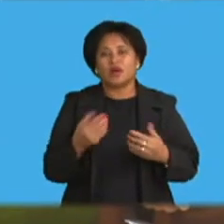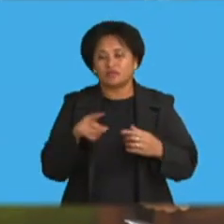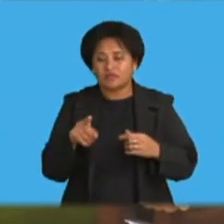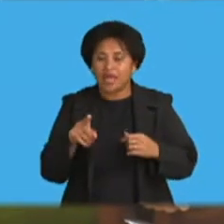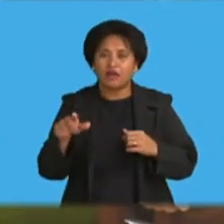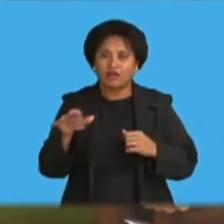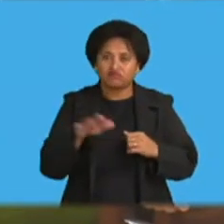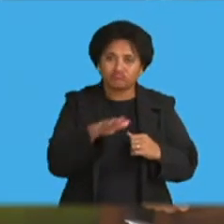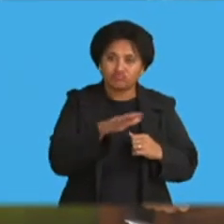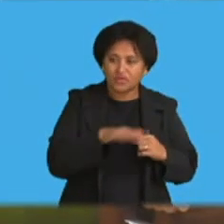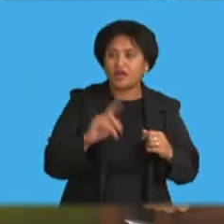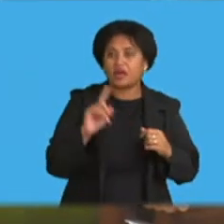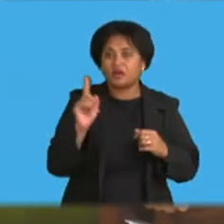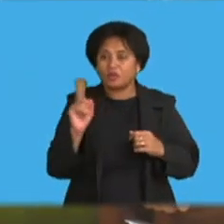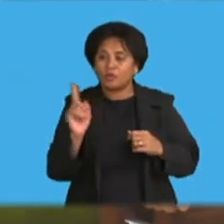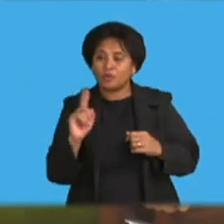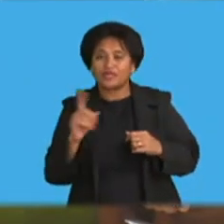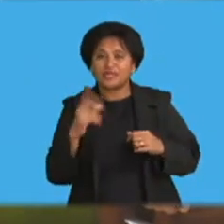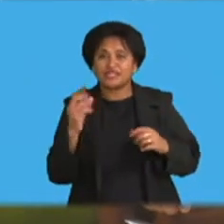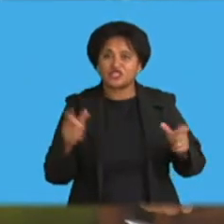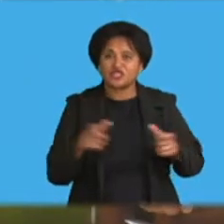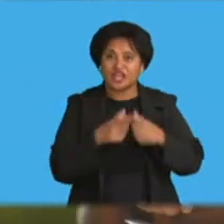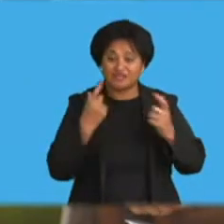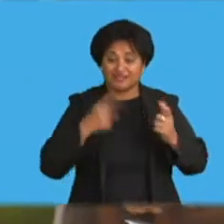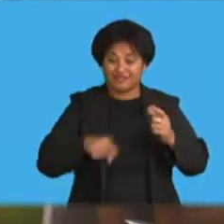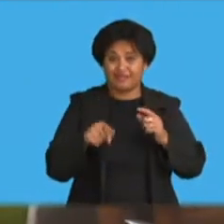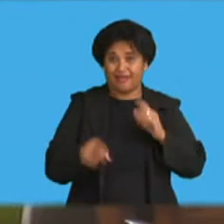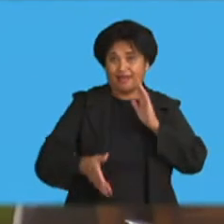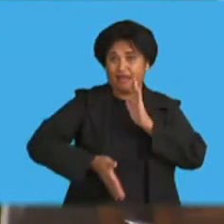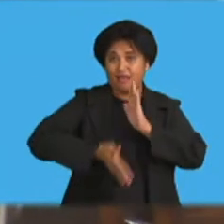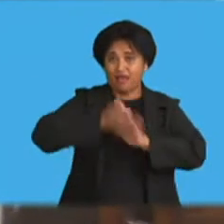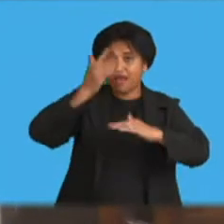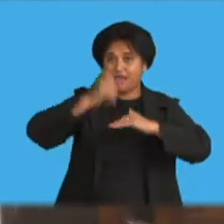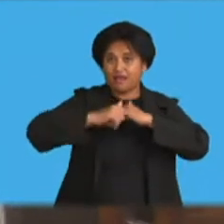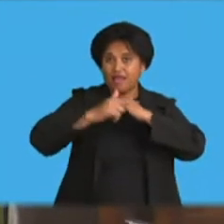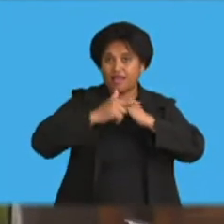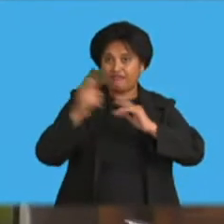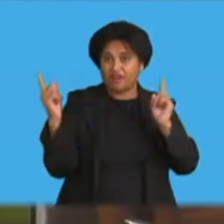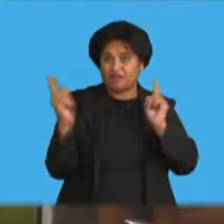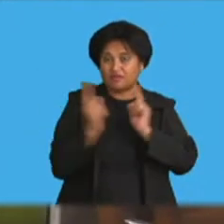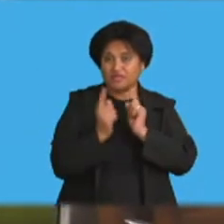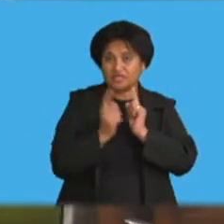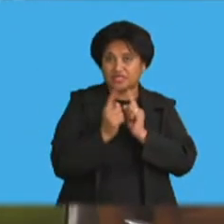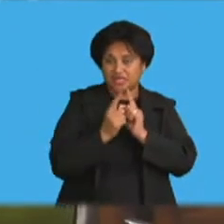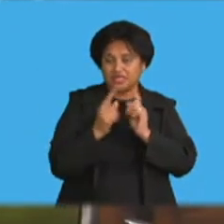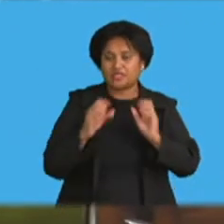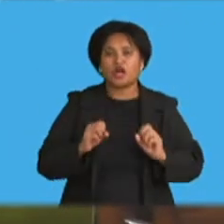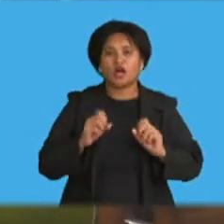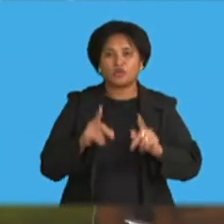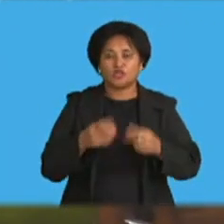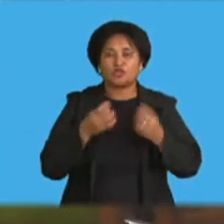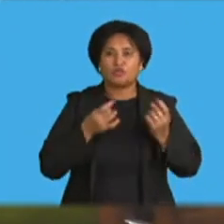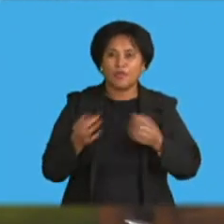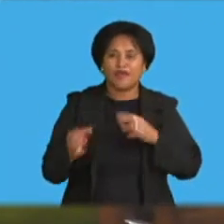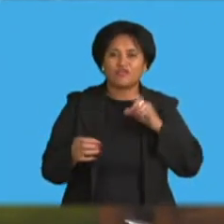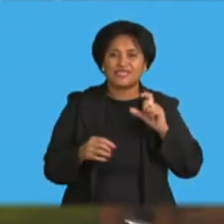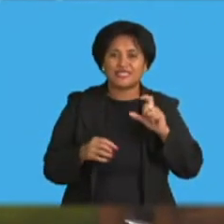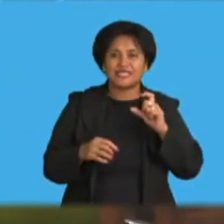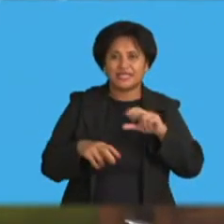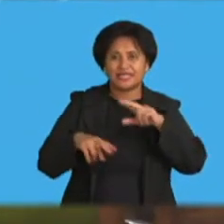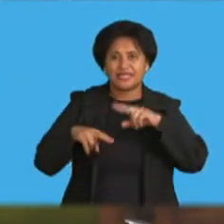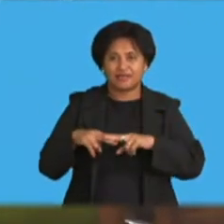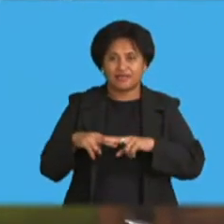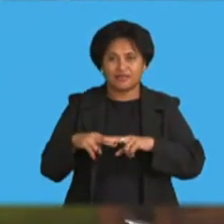geographic-based challenges. This high-level meeting, Madam Speaker, also served as an opportunity to prepare for the CCEM itself,